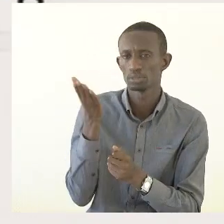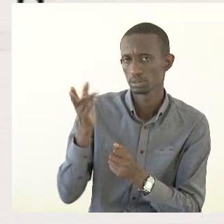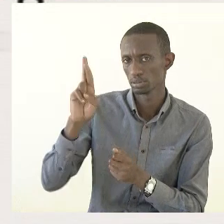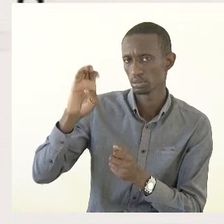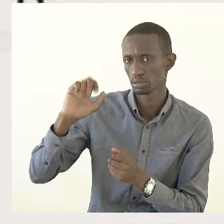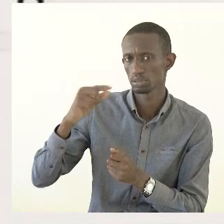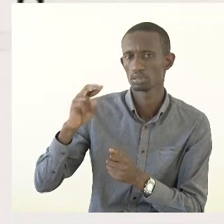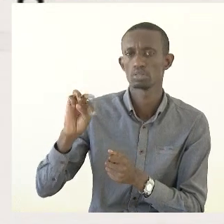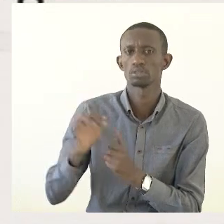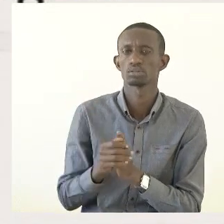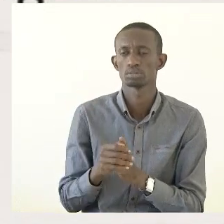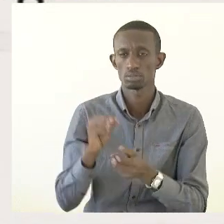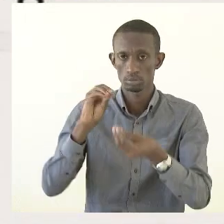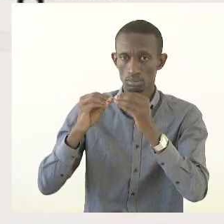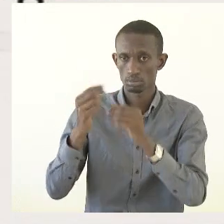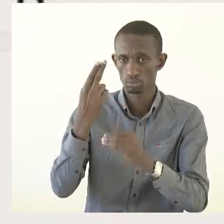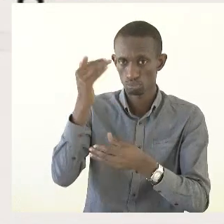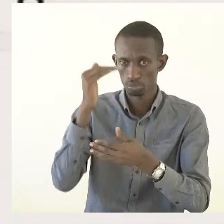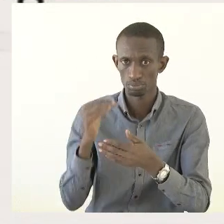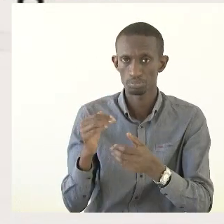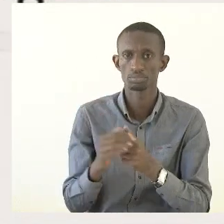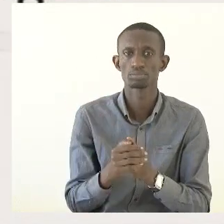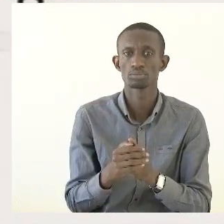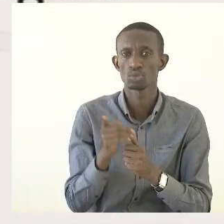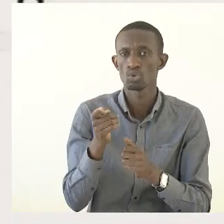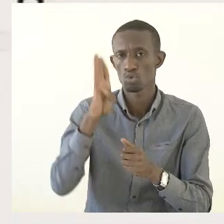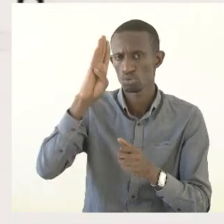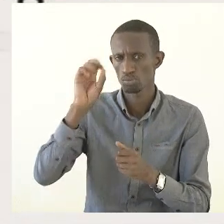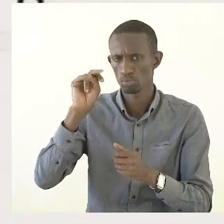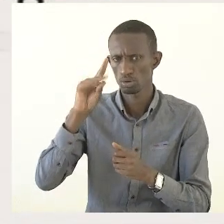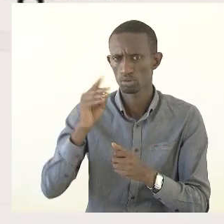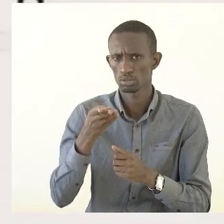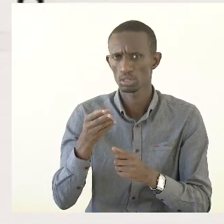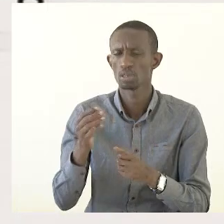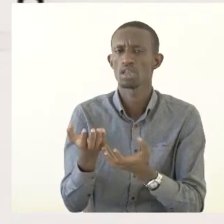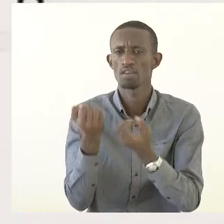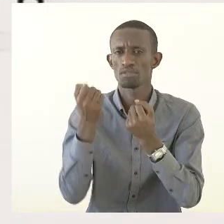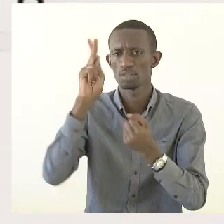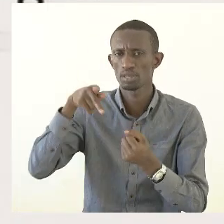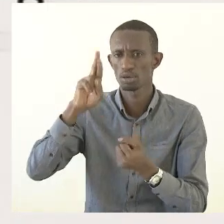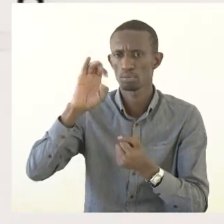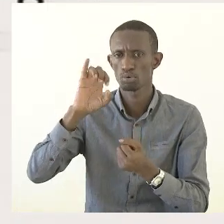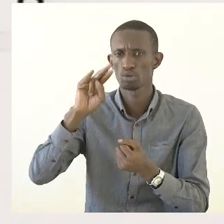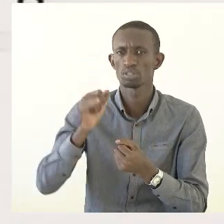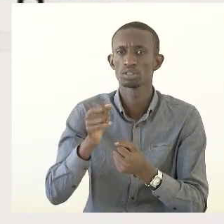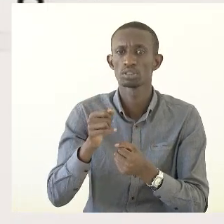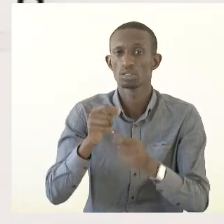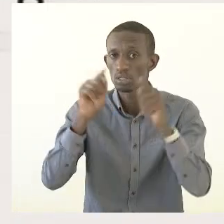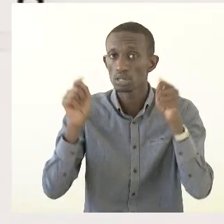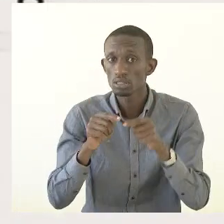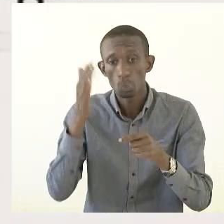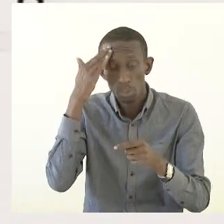structure are known as DASH. The 2 tests for proteins, 2 reagents are